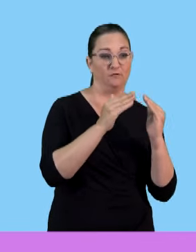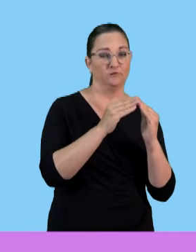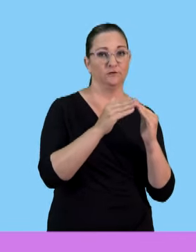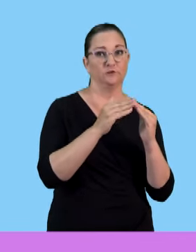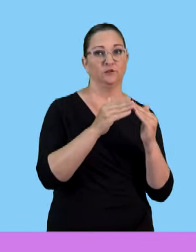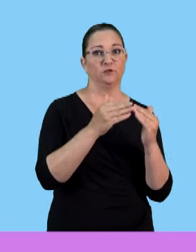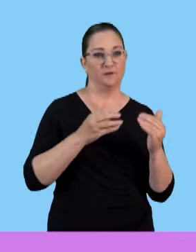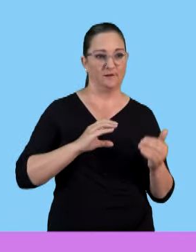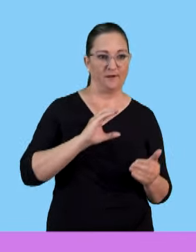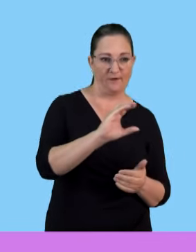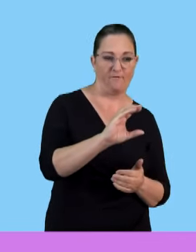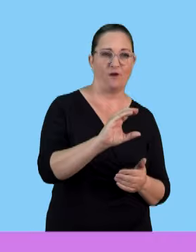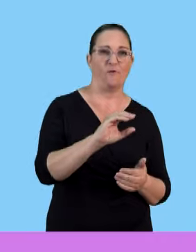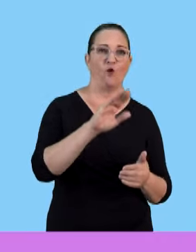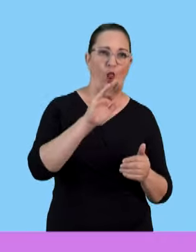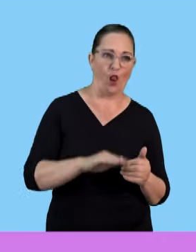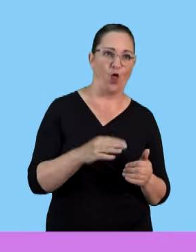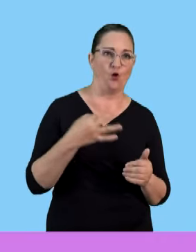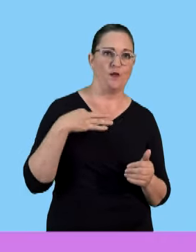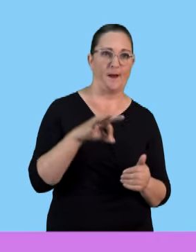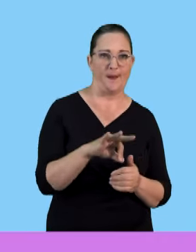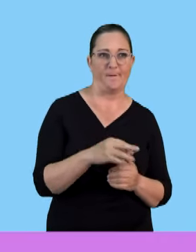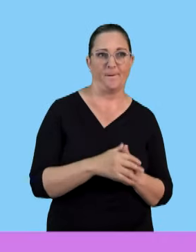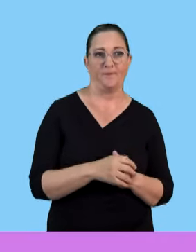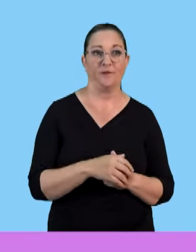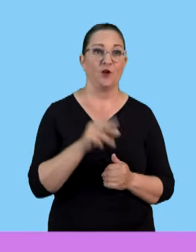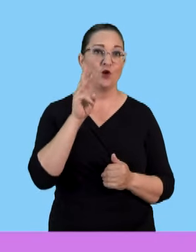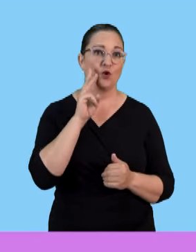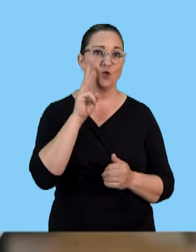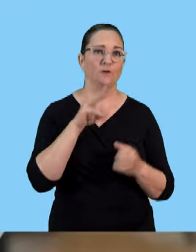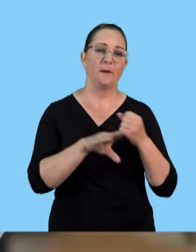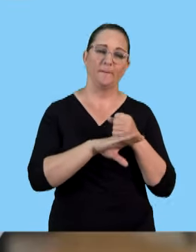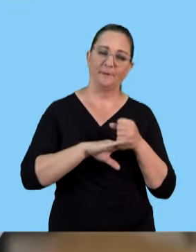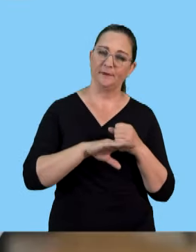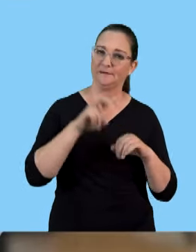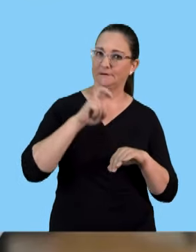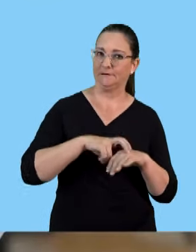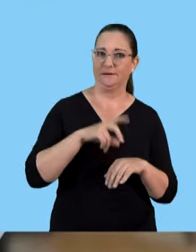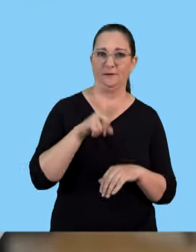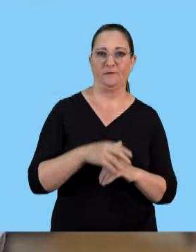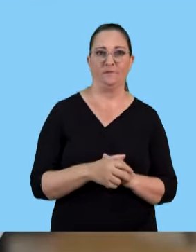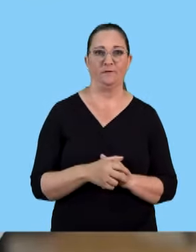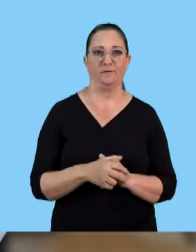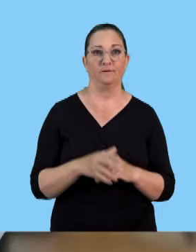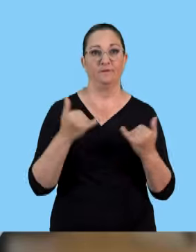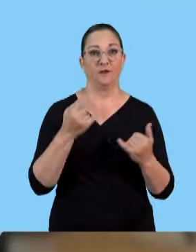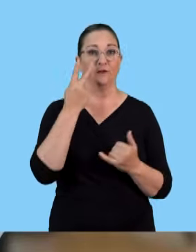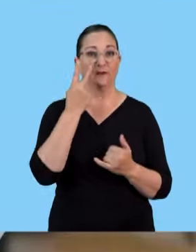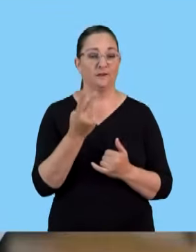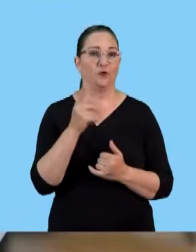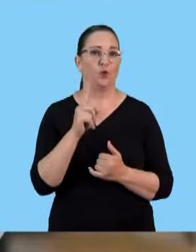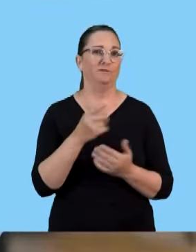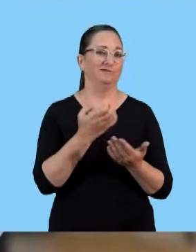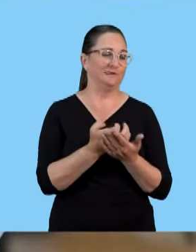the household with low or no income. Because why now? Water is a basic need. Now, let us look at